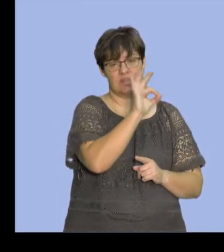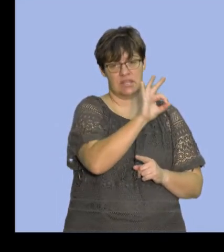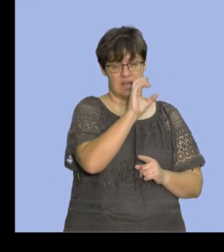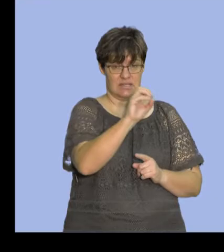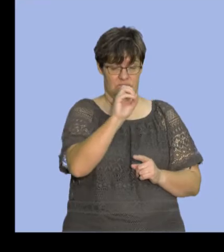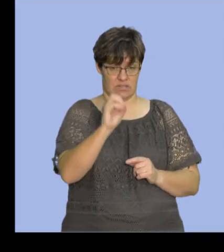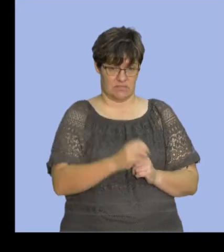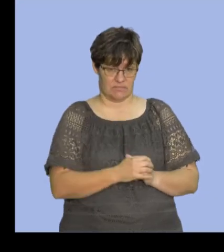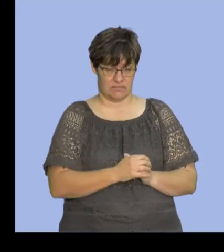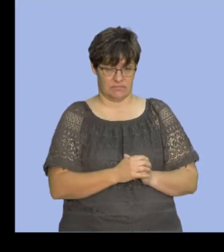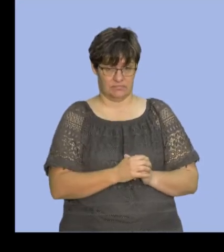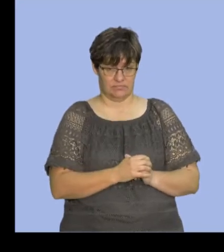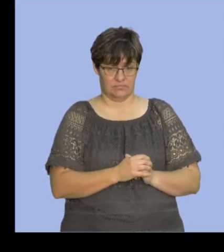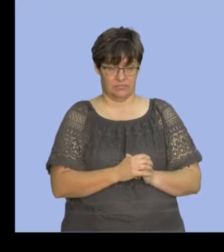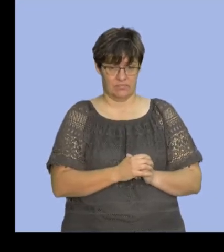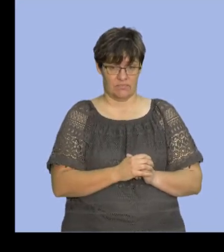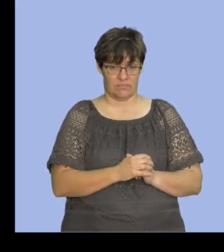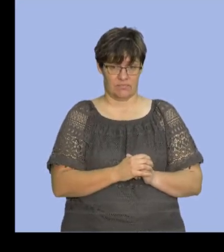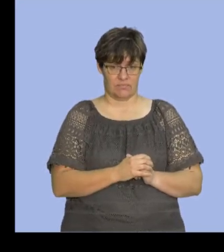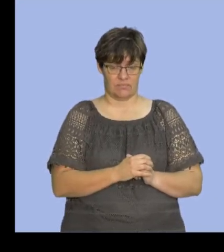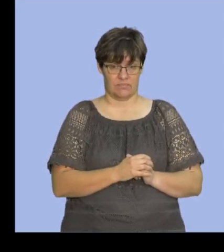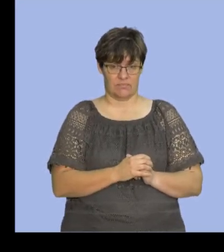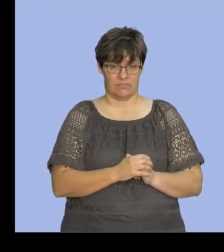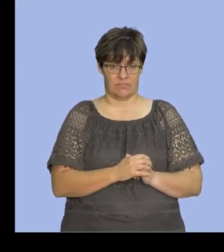1,300, right?